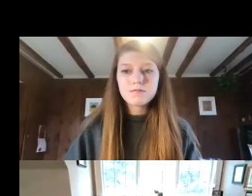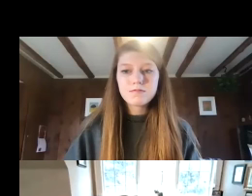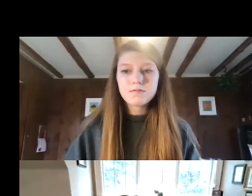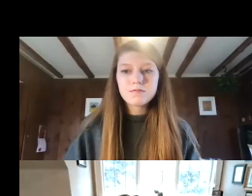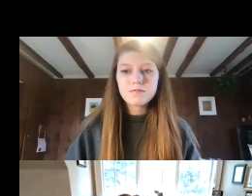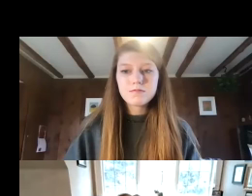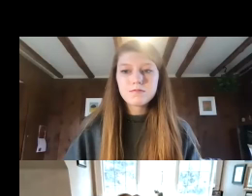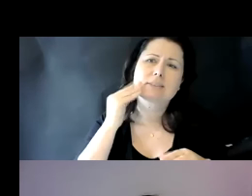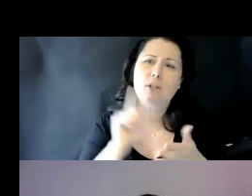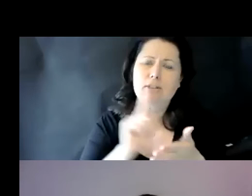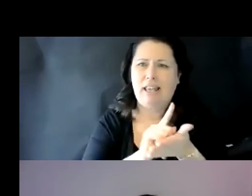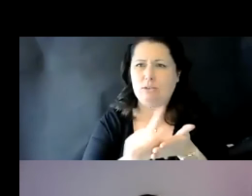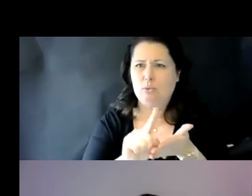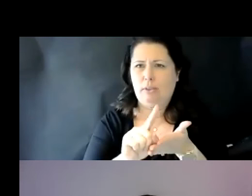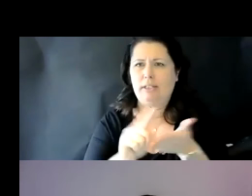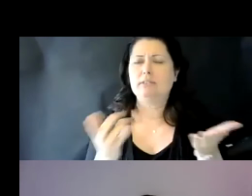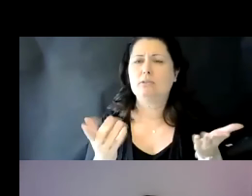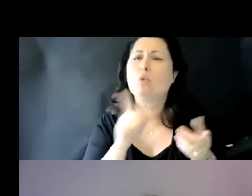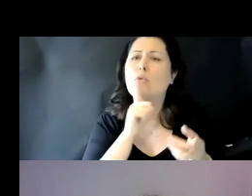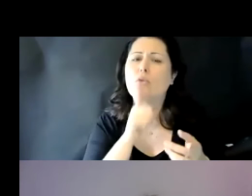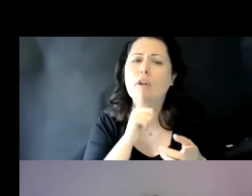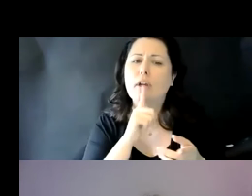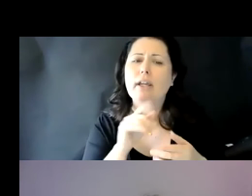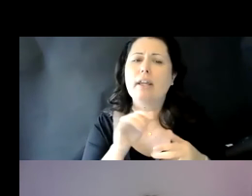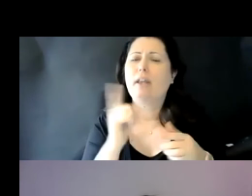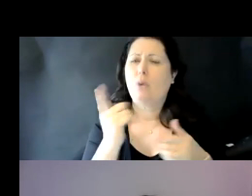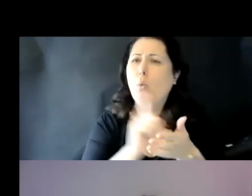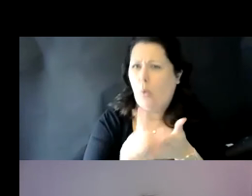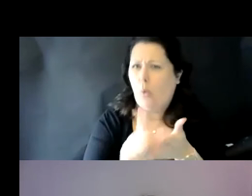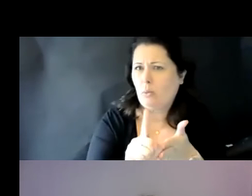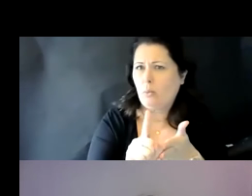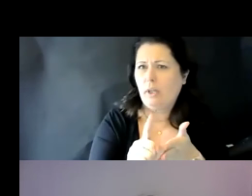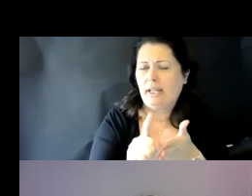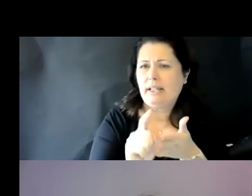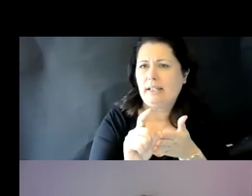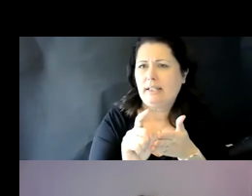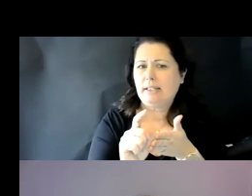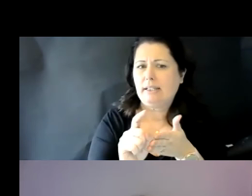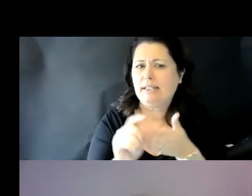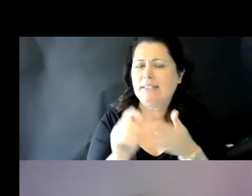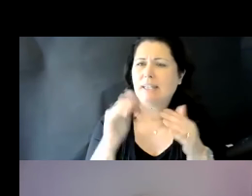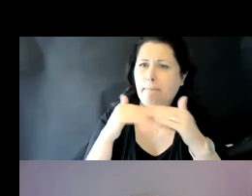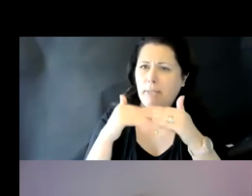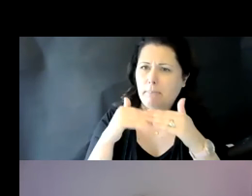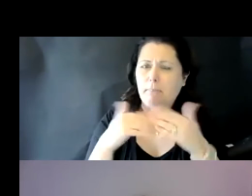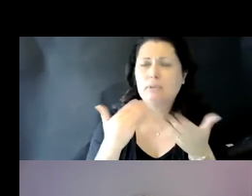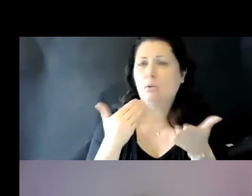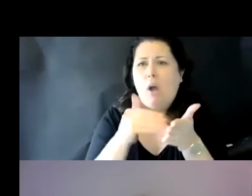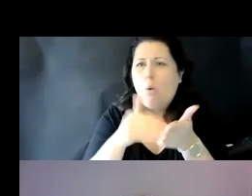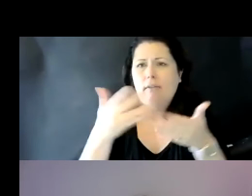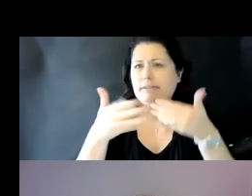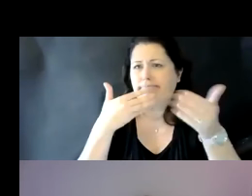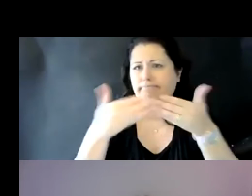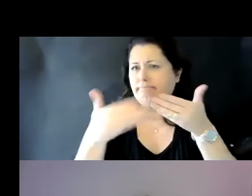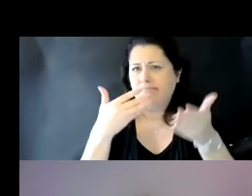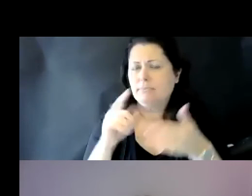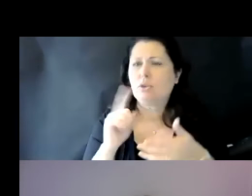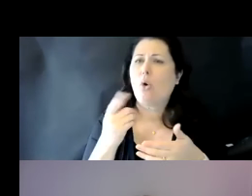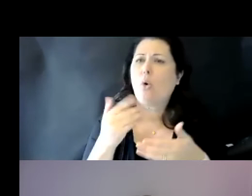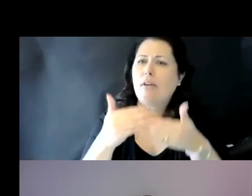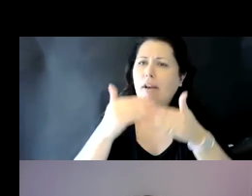last week. So you really need to leave it a week in order to see any change. But it doesn't matter how often you complete it, as long as it isn't